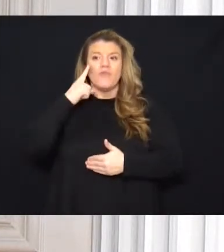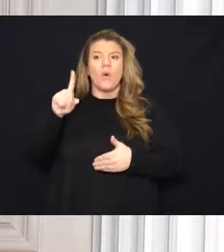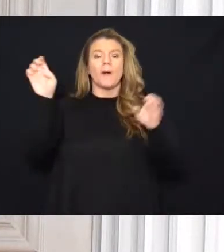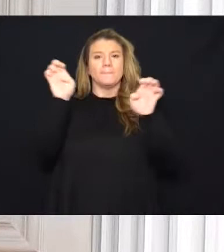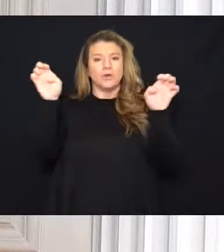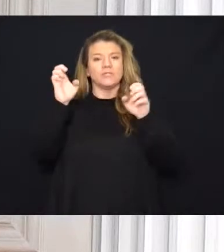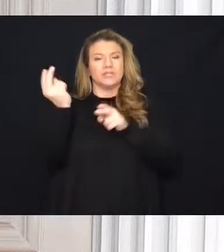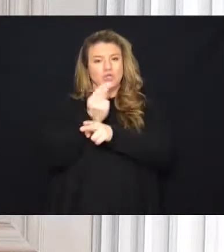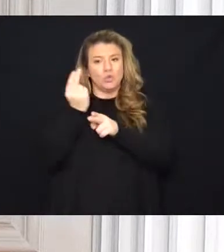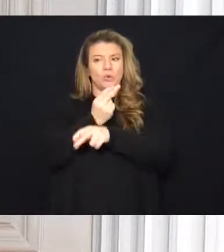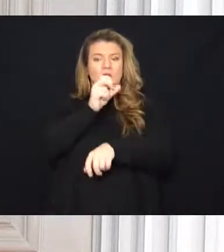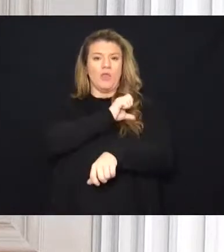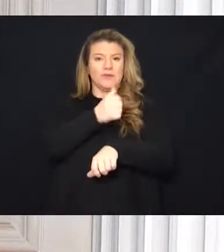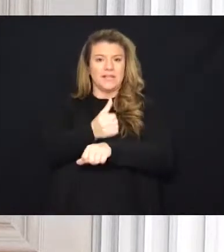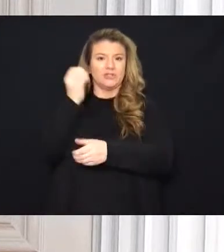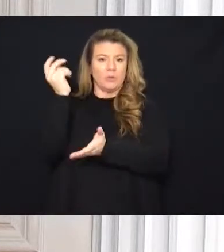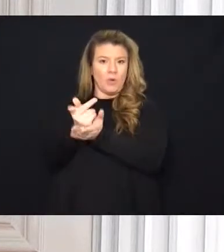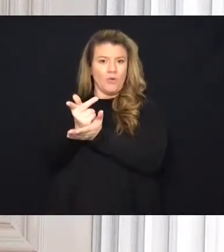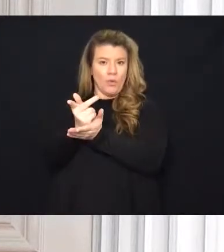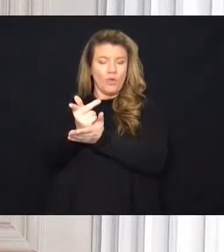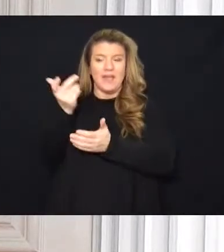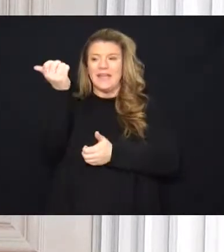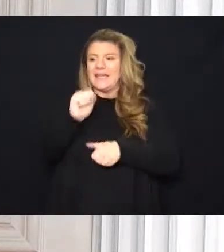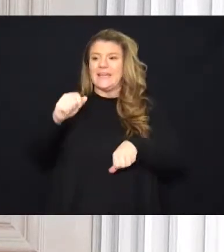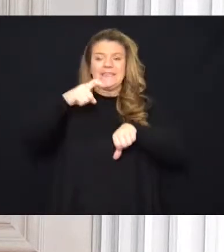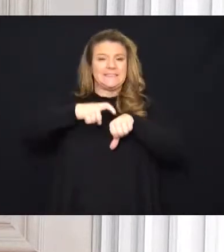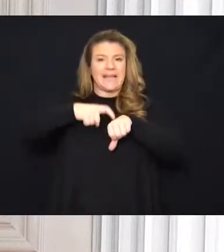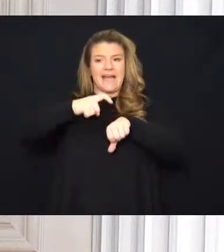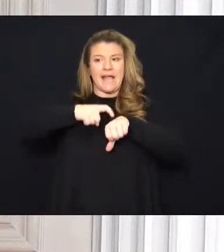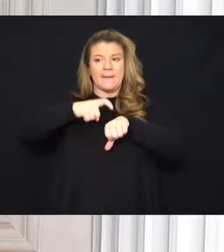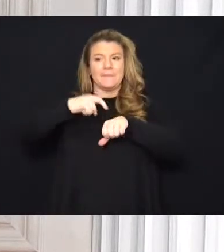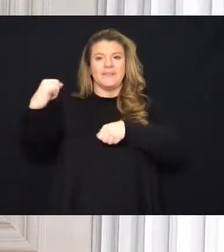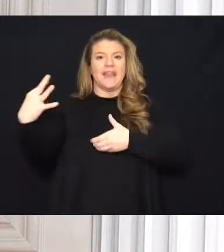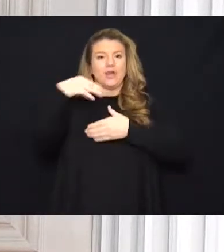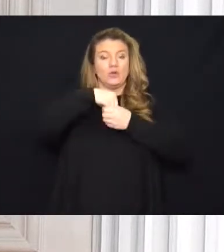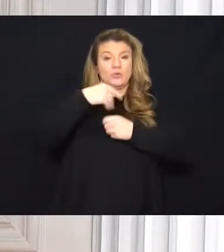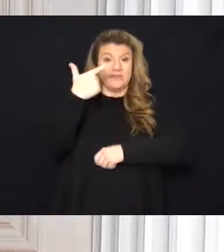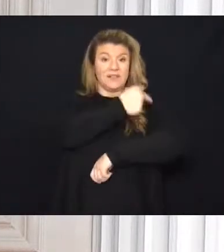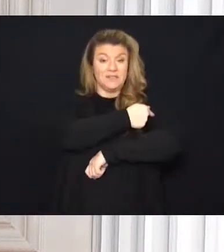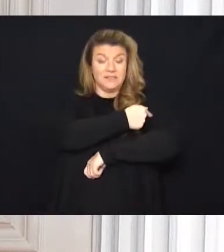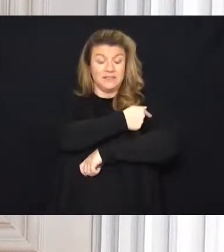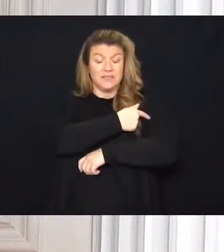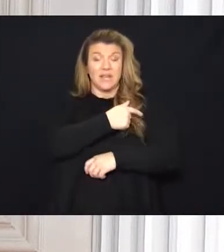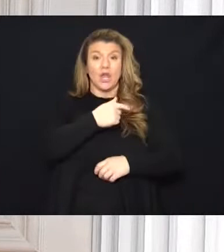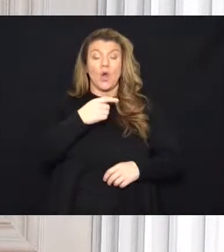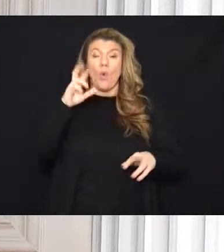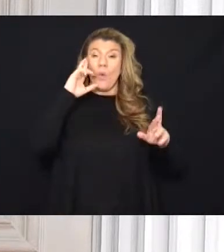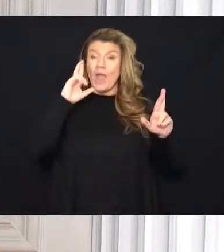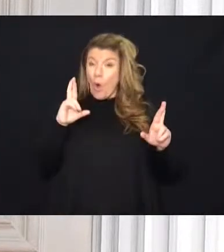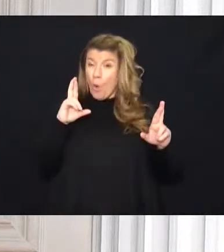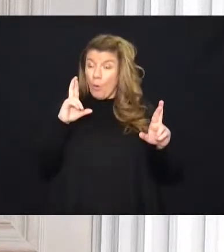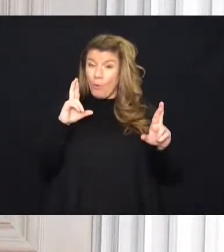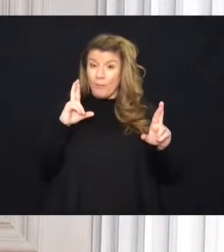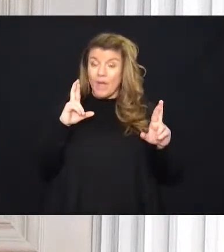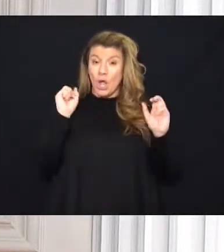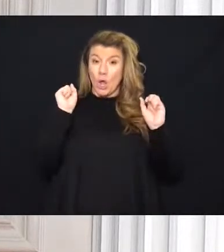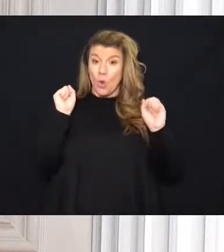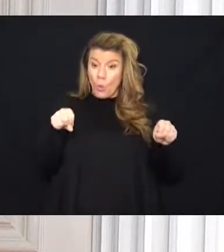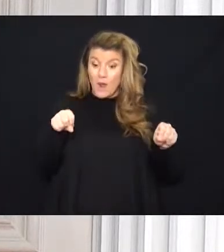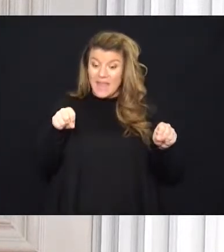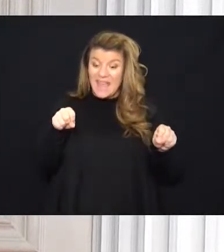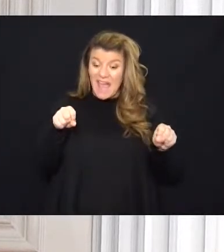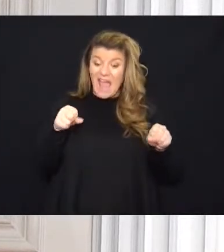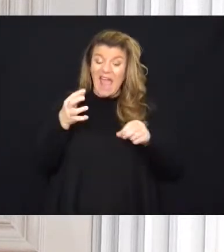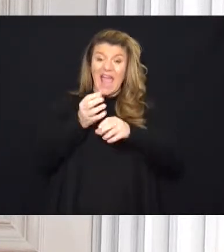use authorization any kind of biologic, including vaccines. We hope that we can get